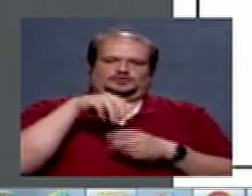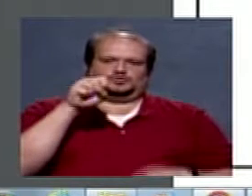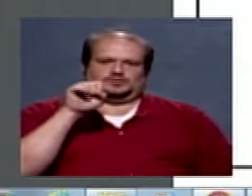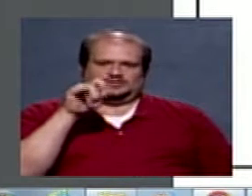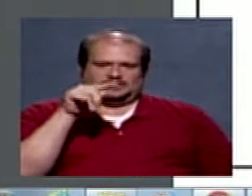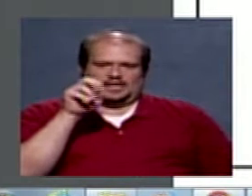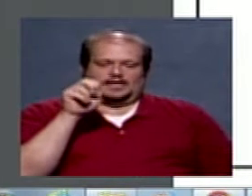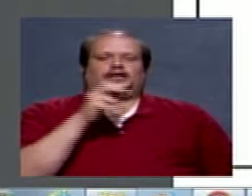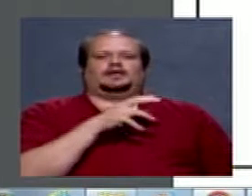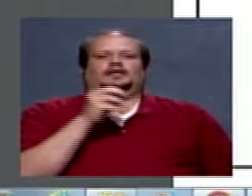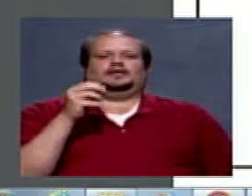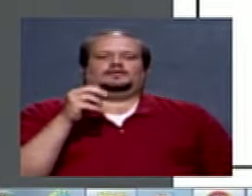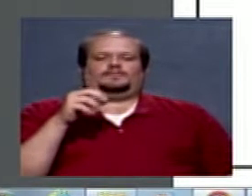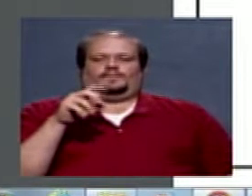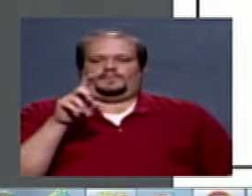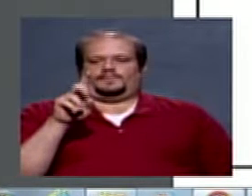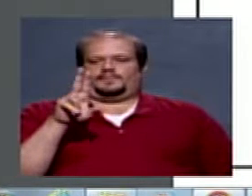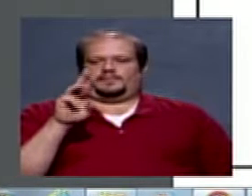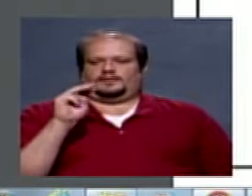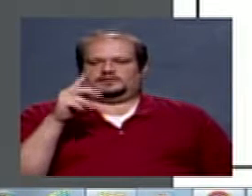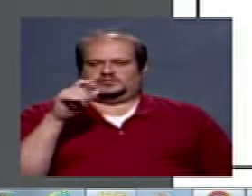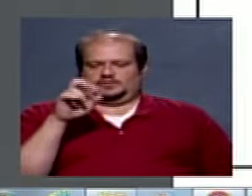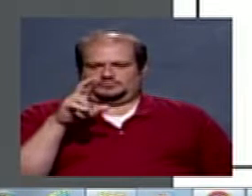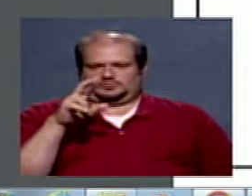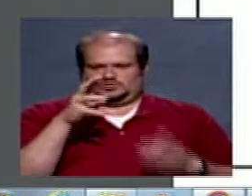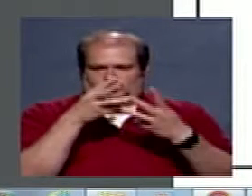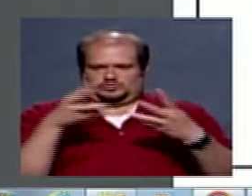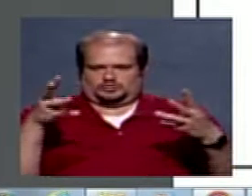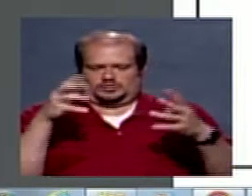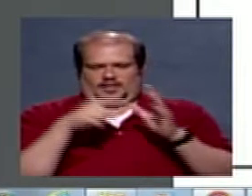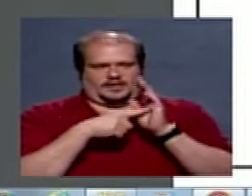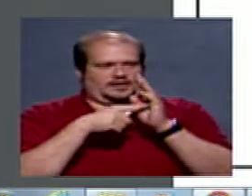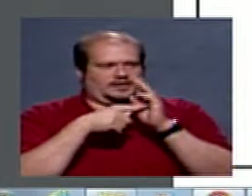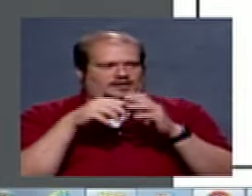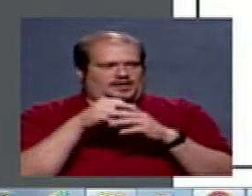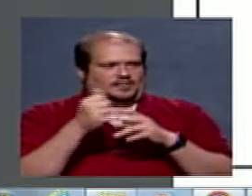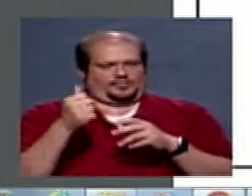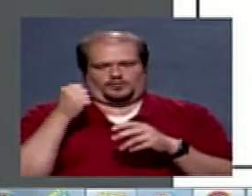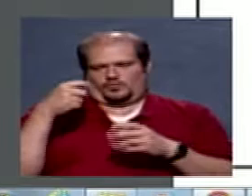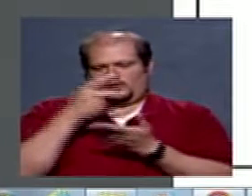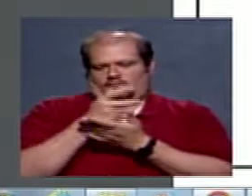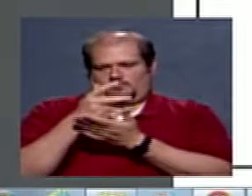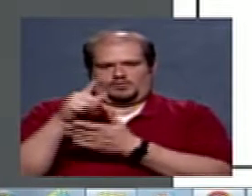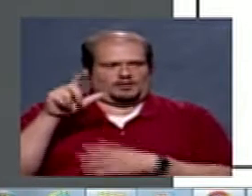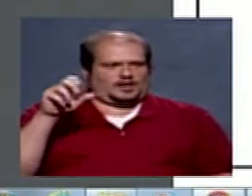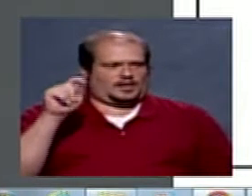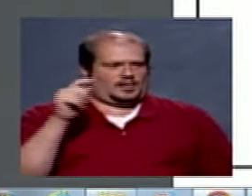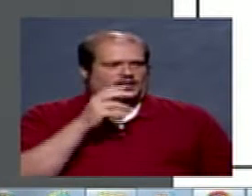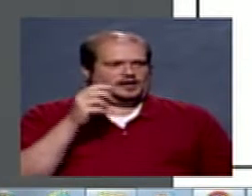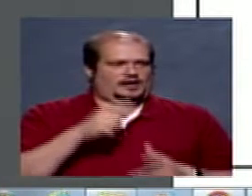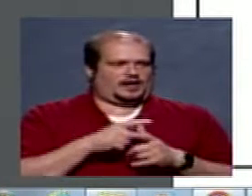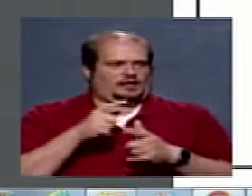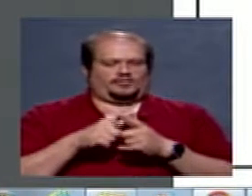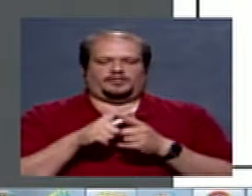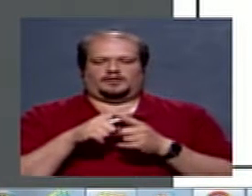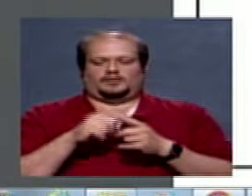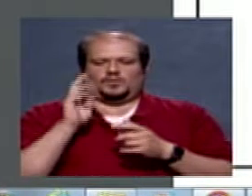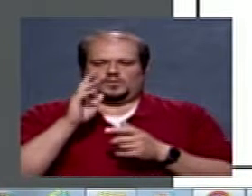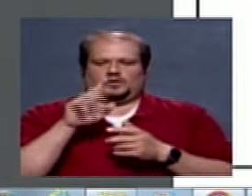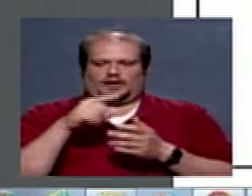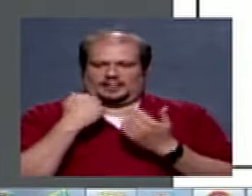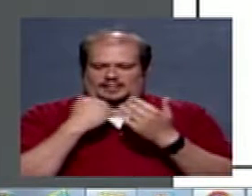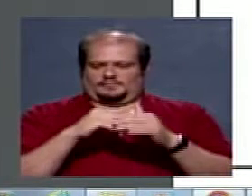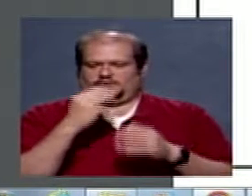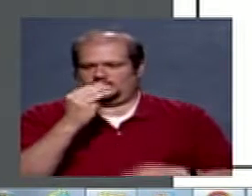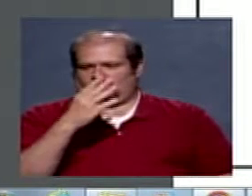site. The dumpster location and screening have been indicated at the rear of the parking lot, and dumpster pickup hours will be